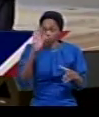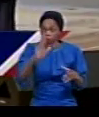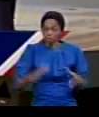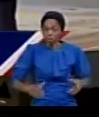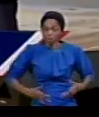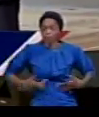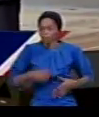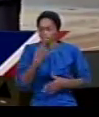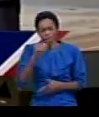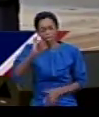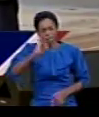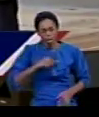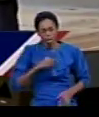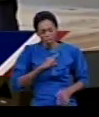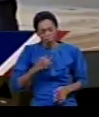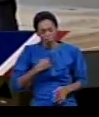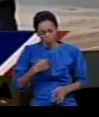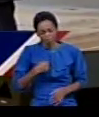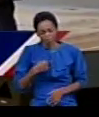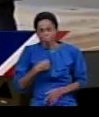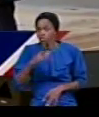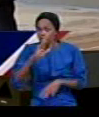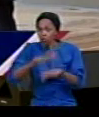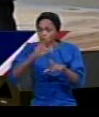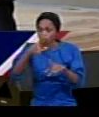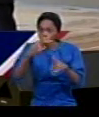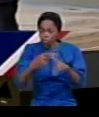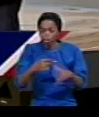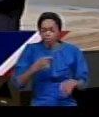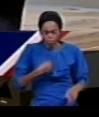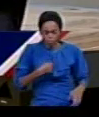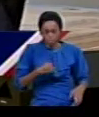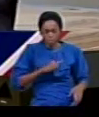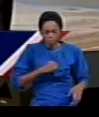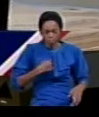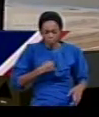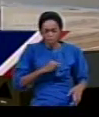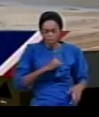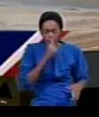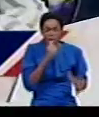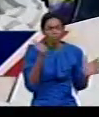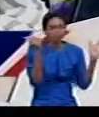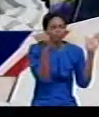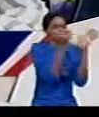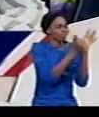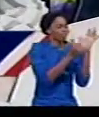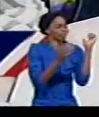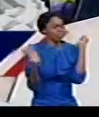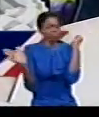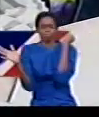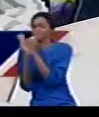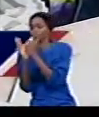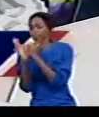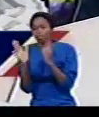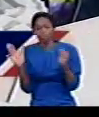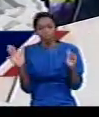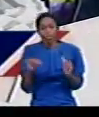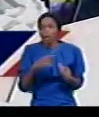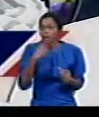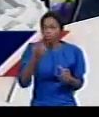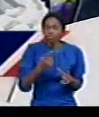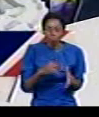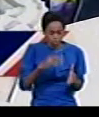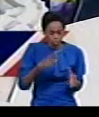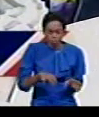I. So and so, you mention your name, I am, then you emphasize the am. I